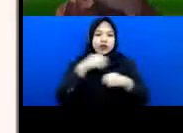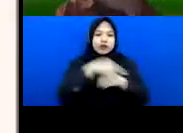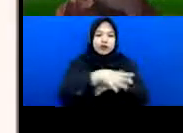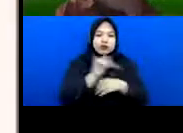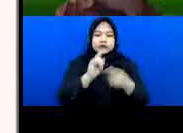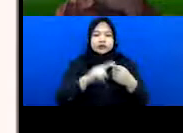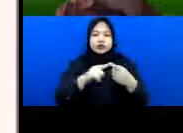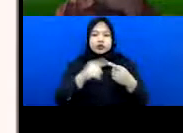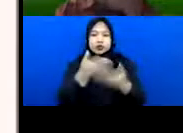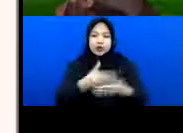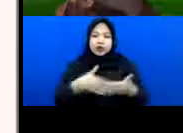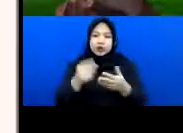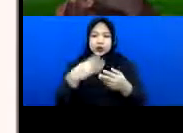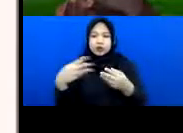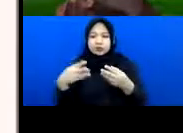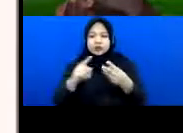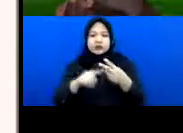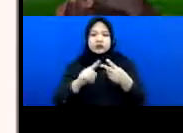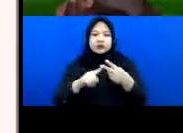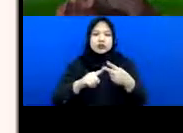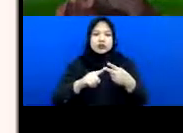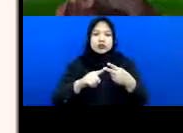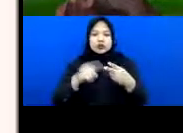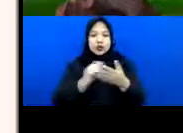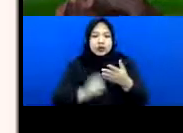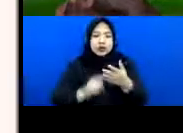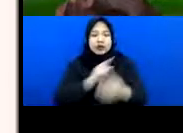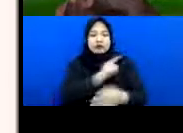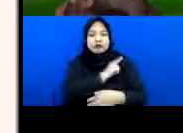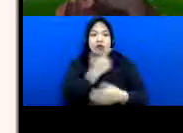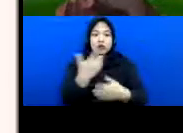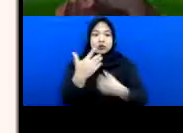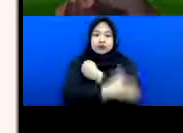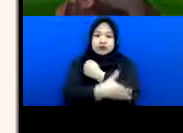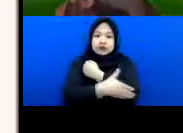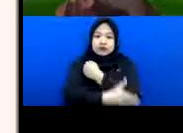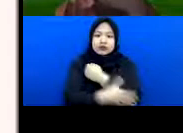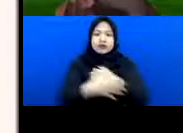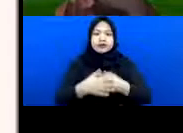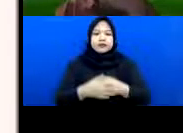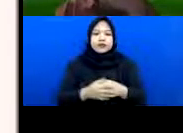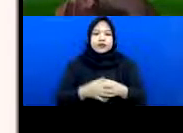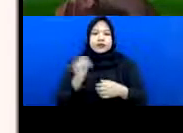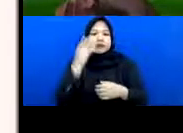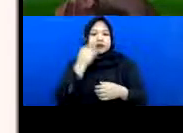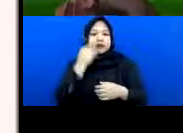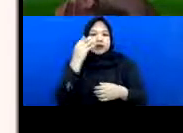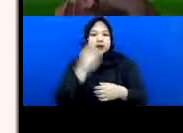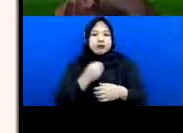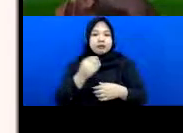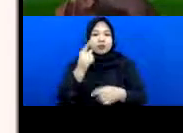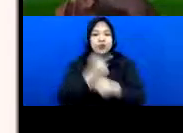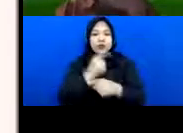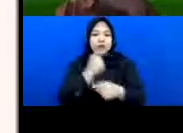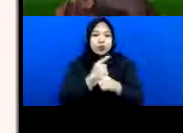age, socioeconomic status, status of the schools, public or private, and working or teaching experience. A